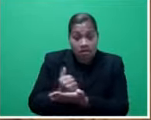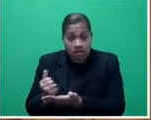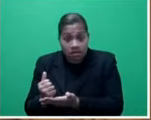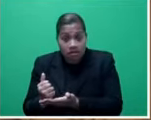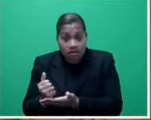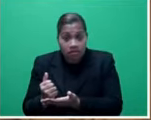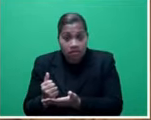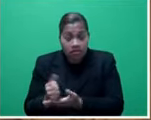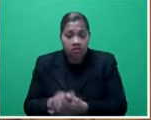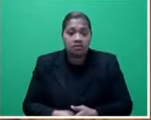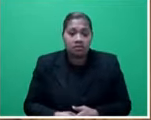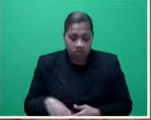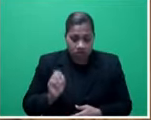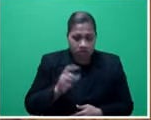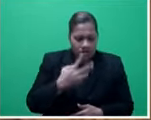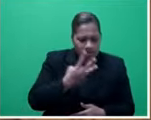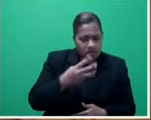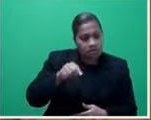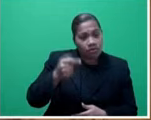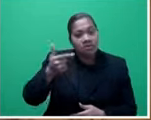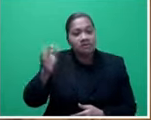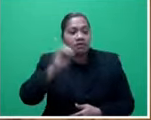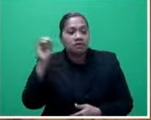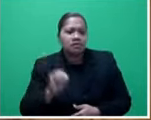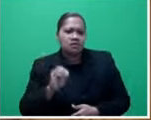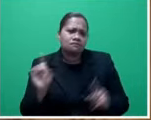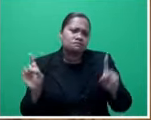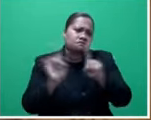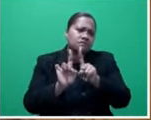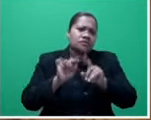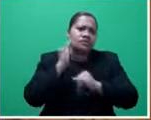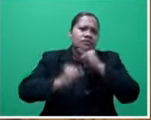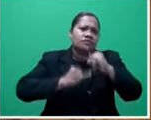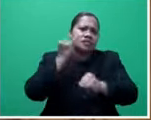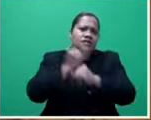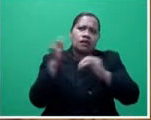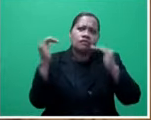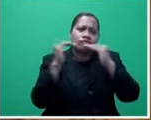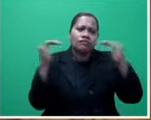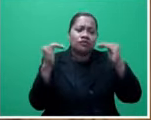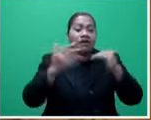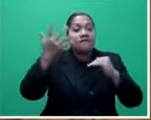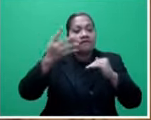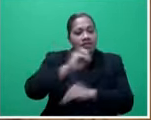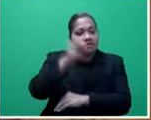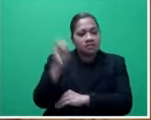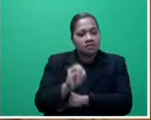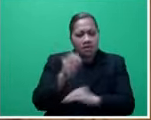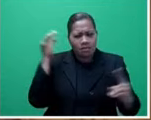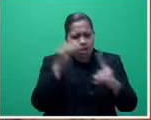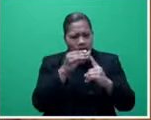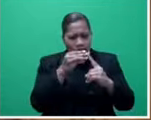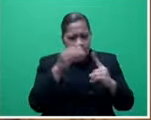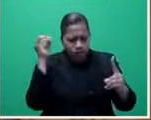a rate of 13.7%, which is close to the international benchmark of 15%. The main objective of the